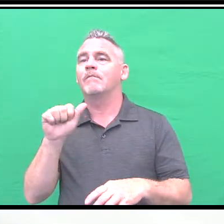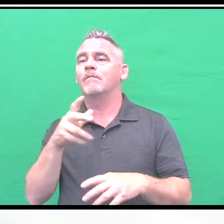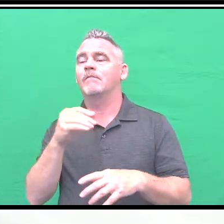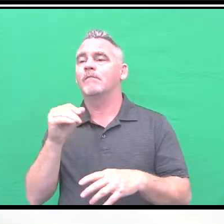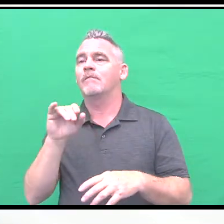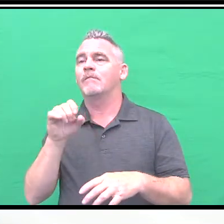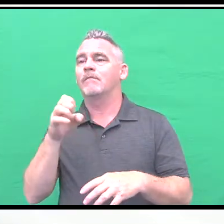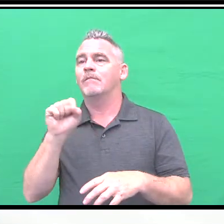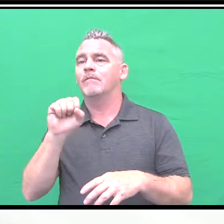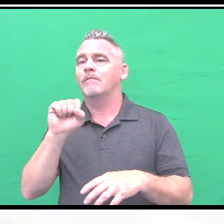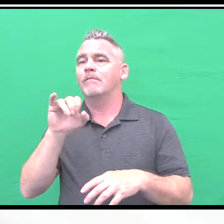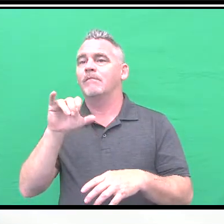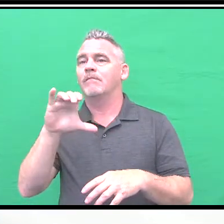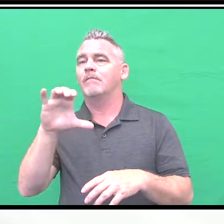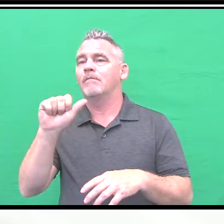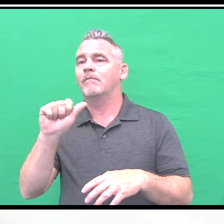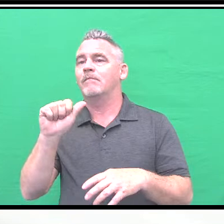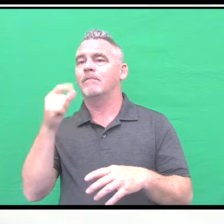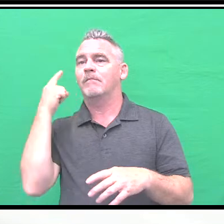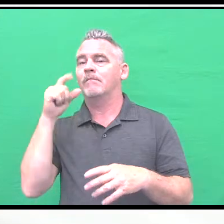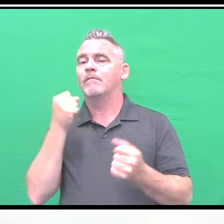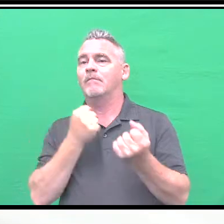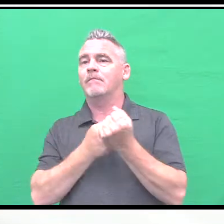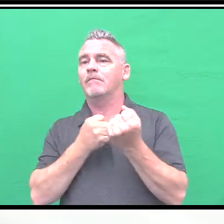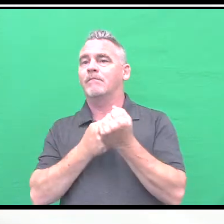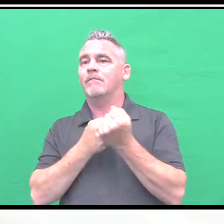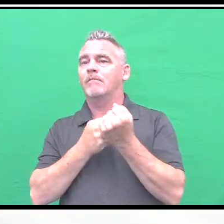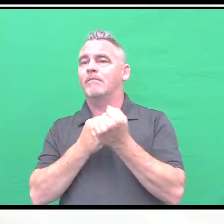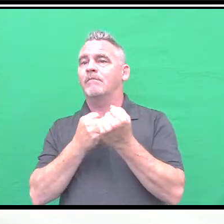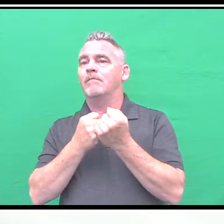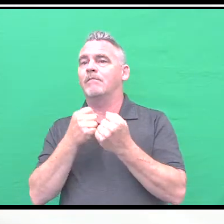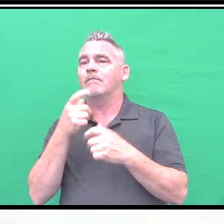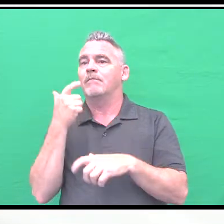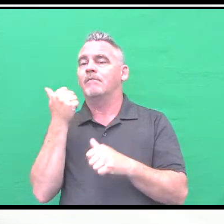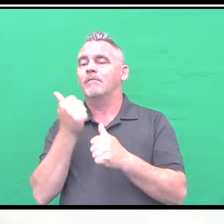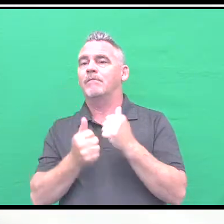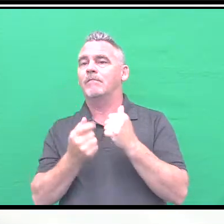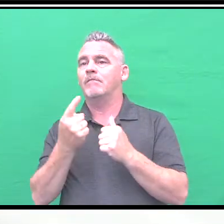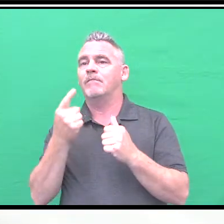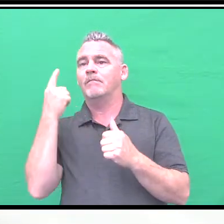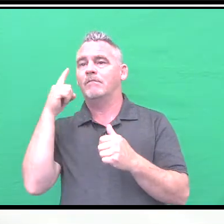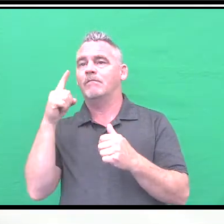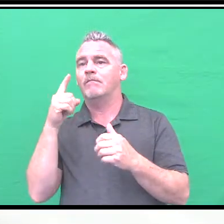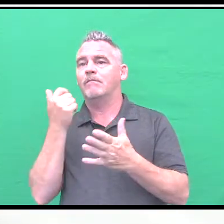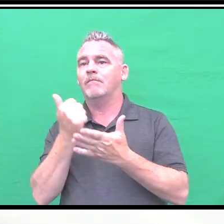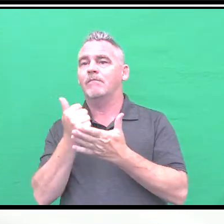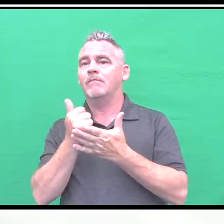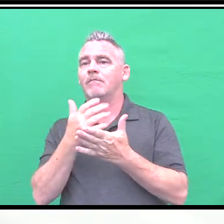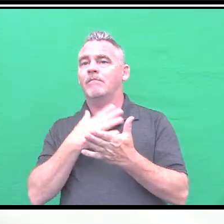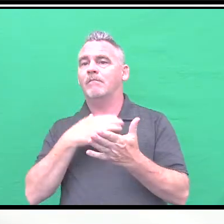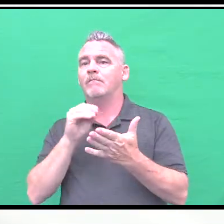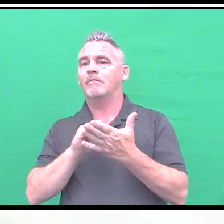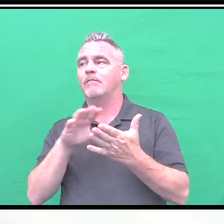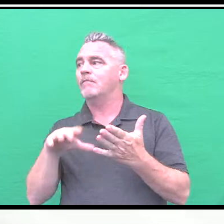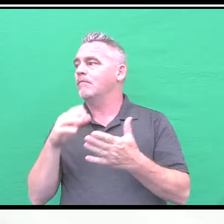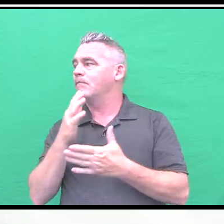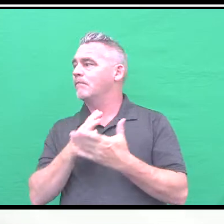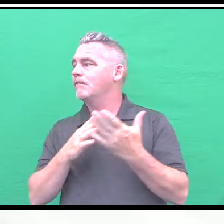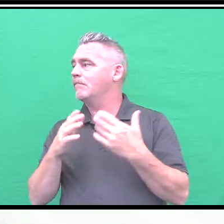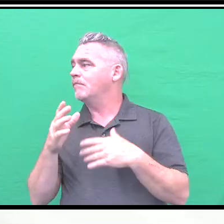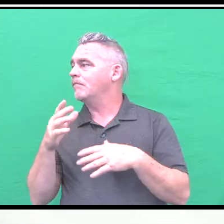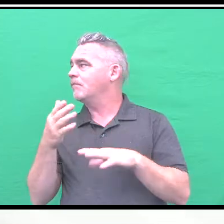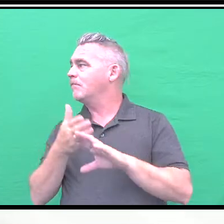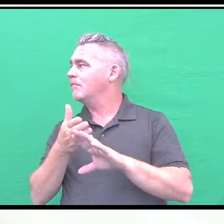supportive. Kristen, my para, thank you for all your work. My students that are here, my past